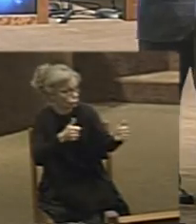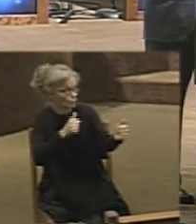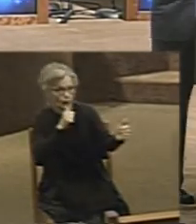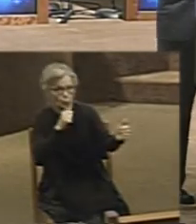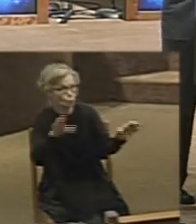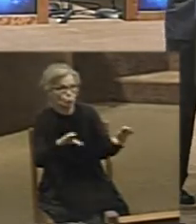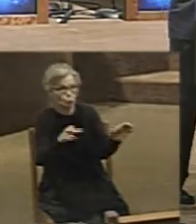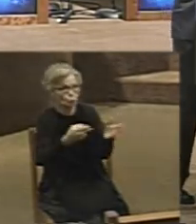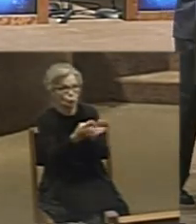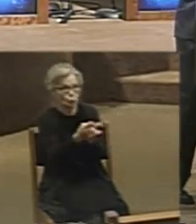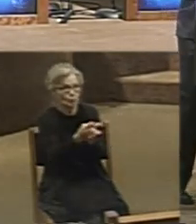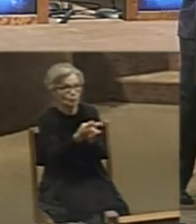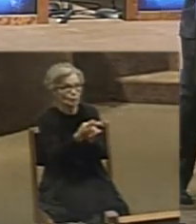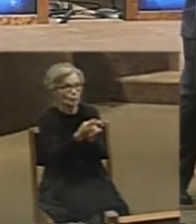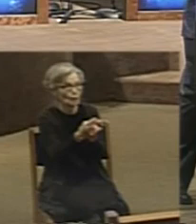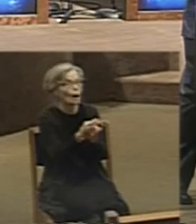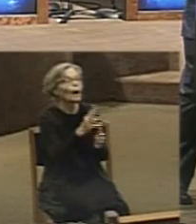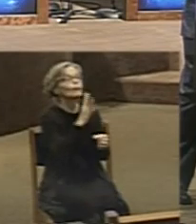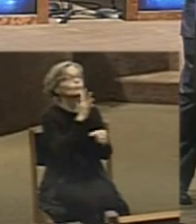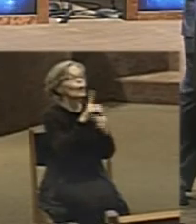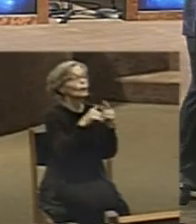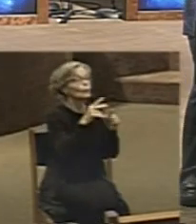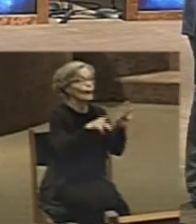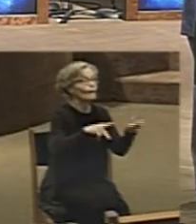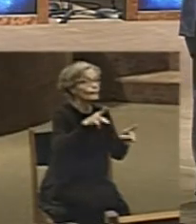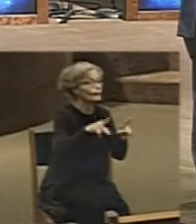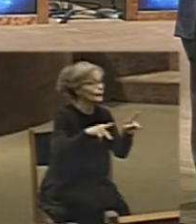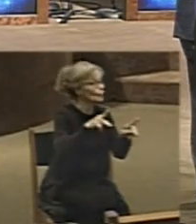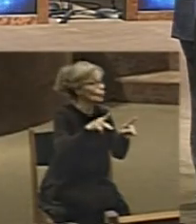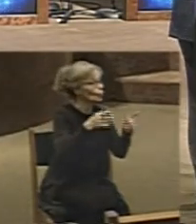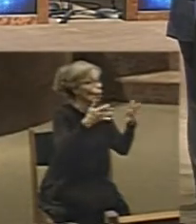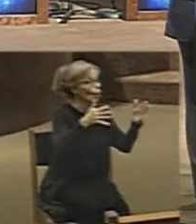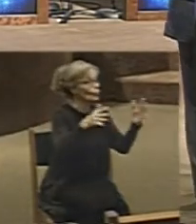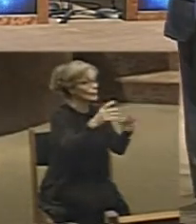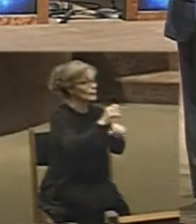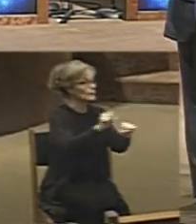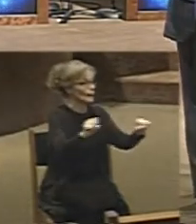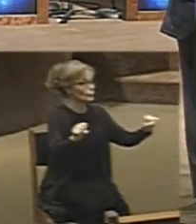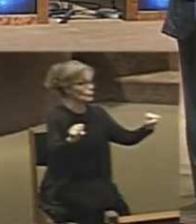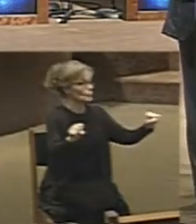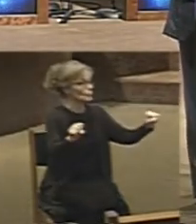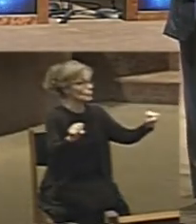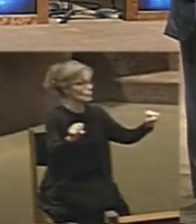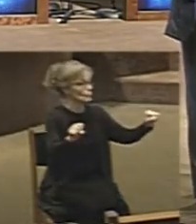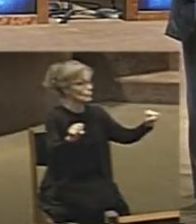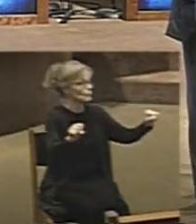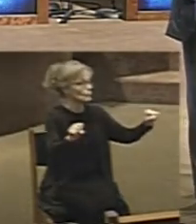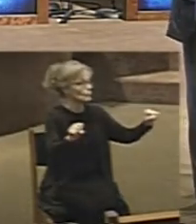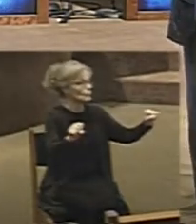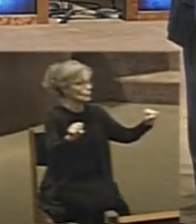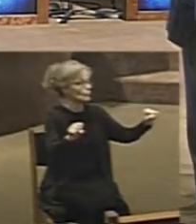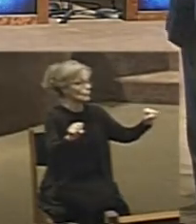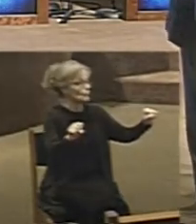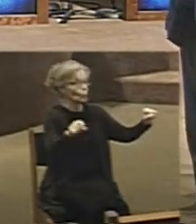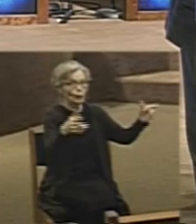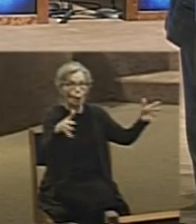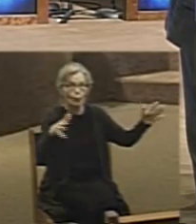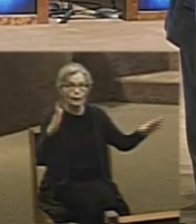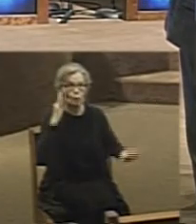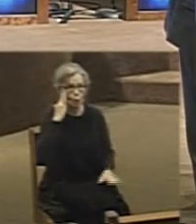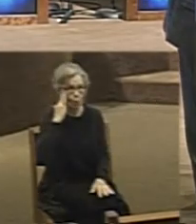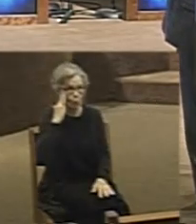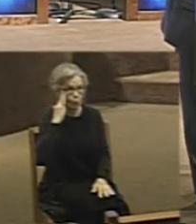We're not talking about people who don't know. We're talking about those of us who know, who have heard